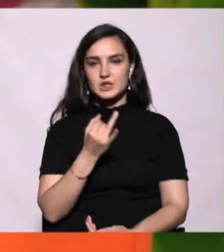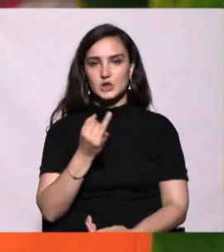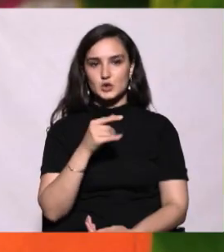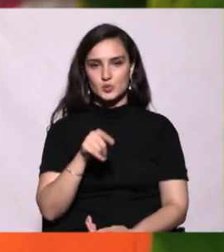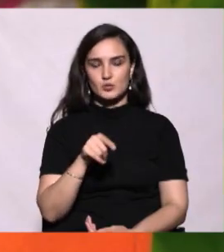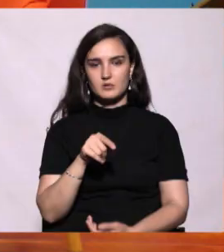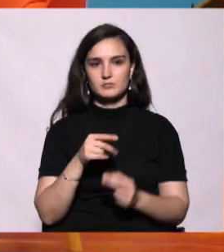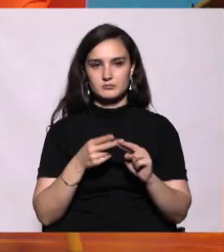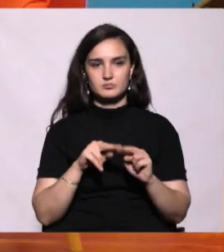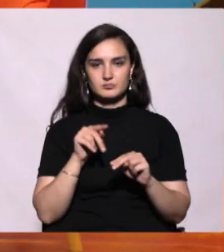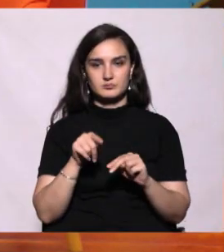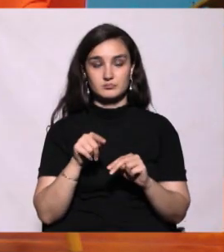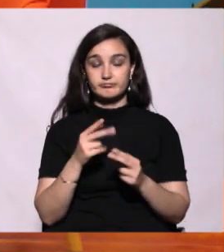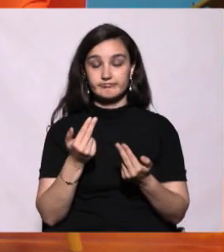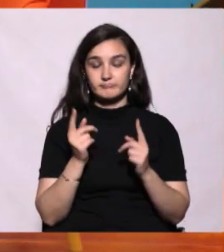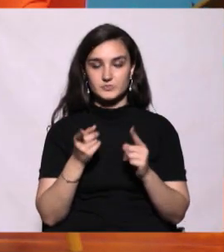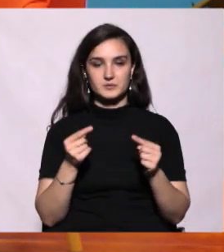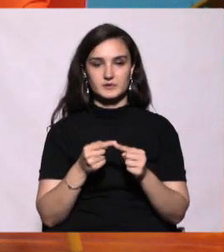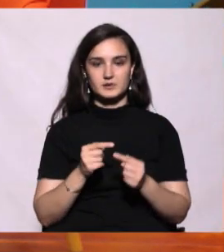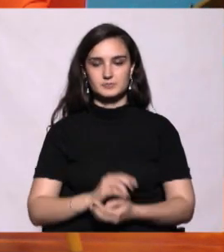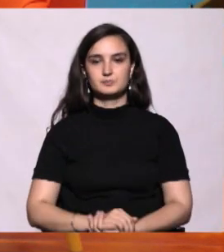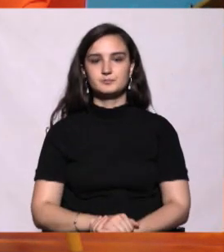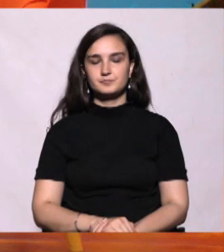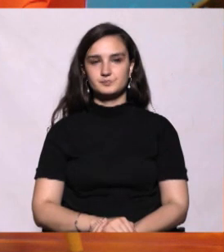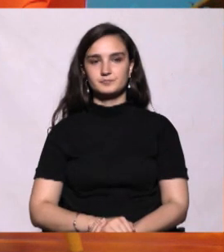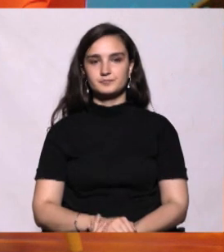our poem. I should read that. Definitely, of course.